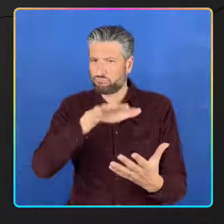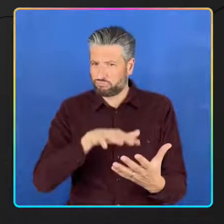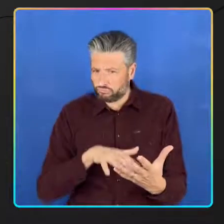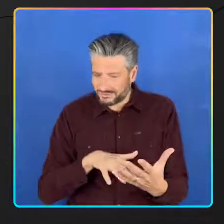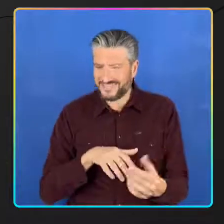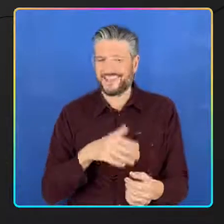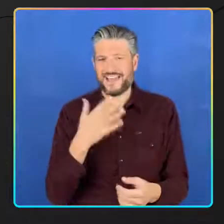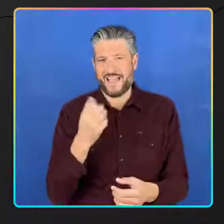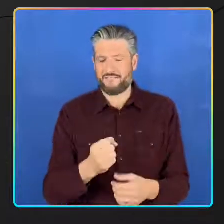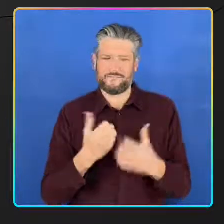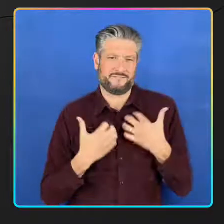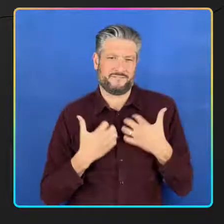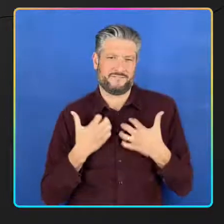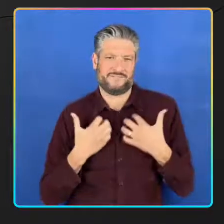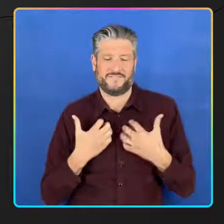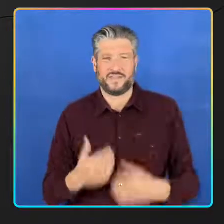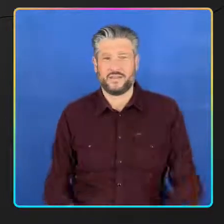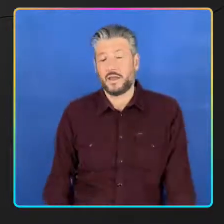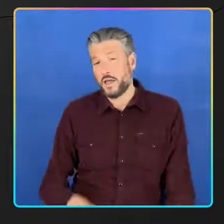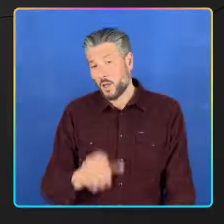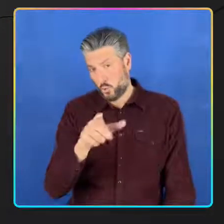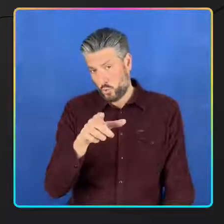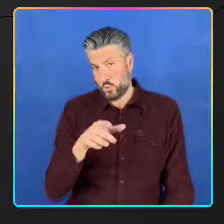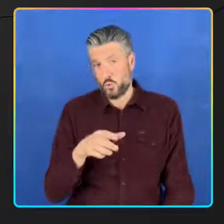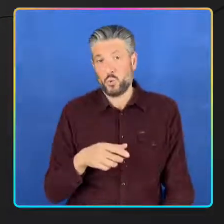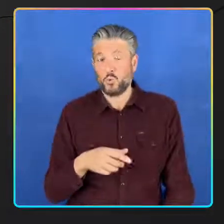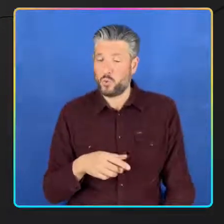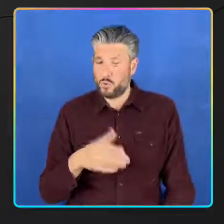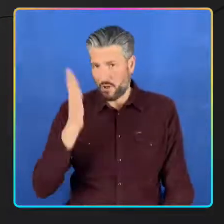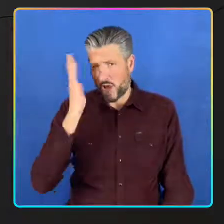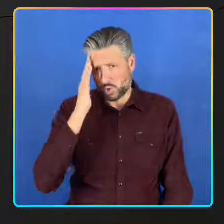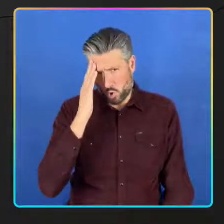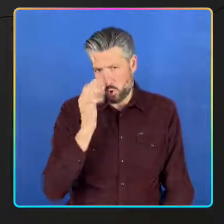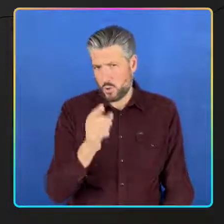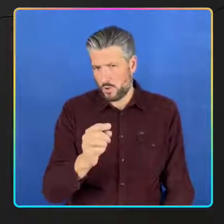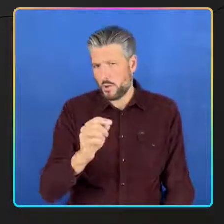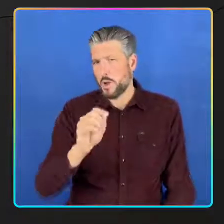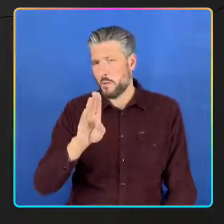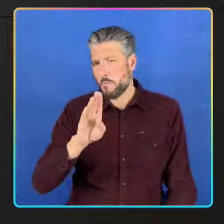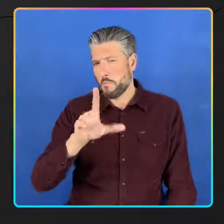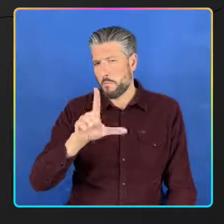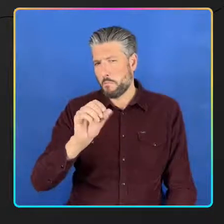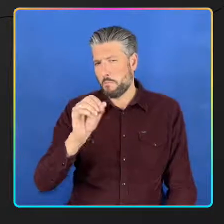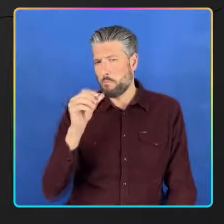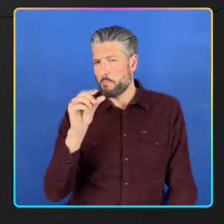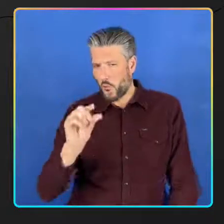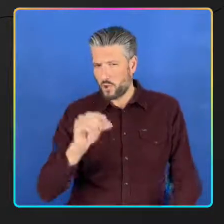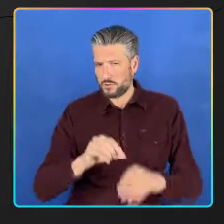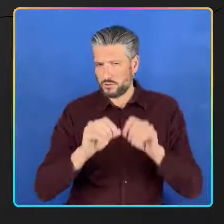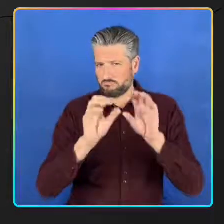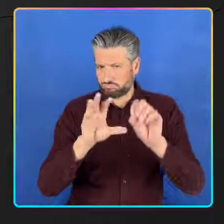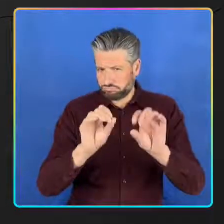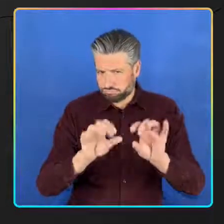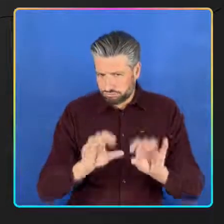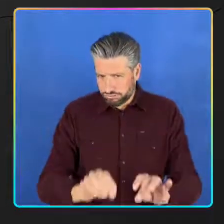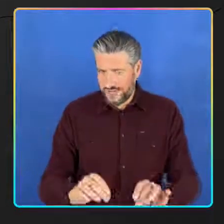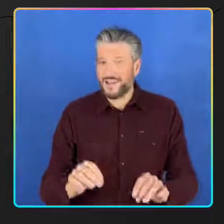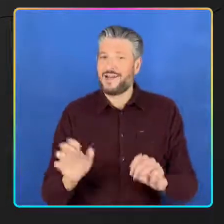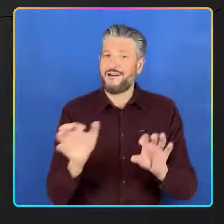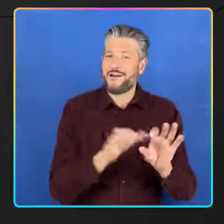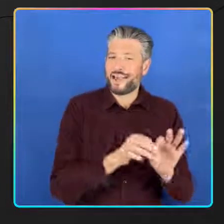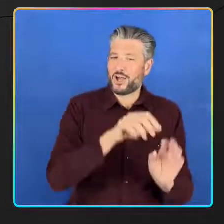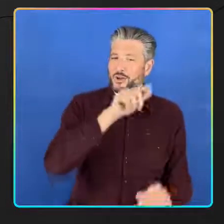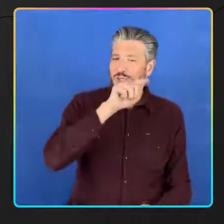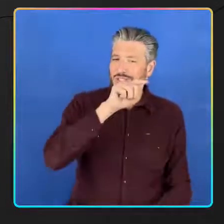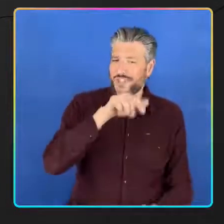Bea, you share a lot of your blog posts. I always retweet them on your Twitter handle. They're very, very useful. There